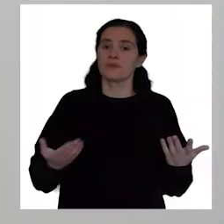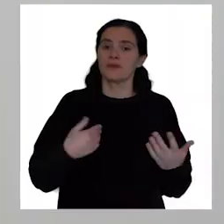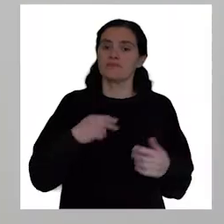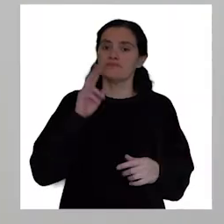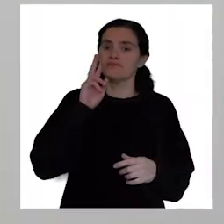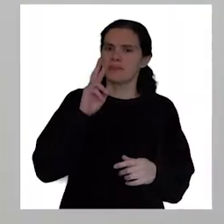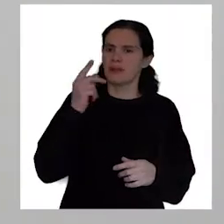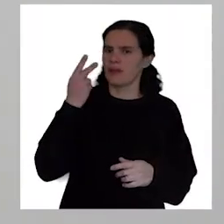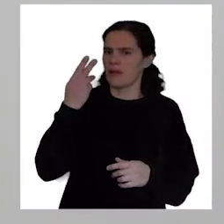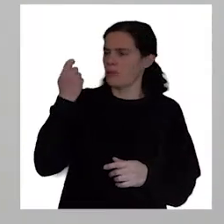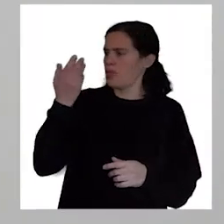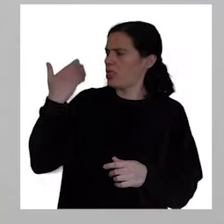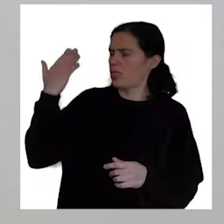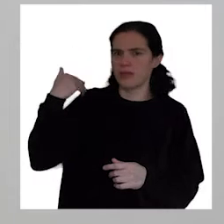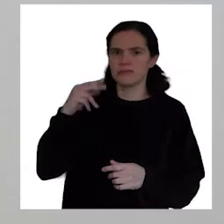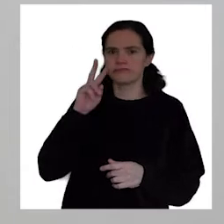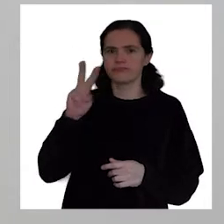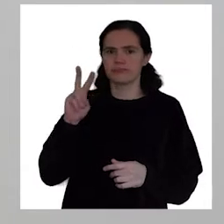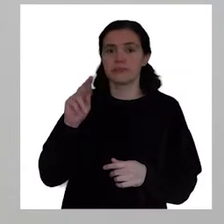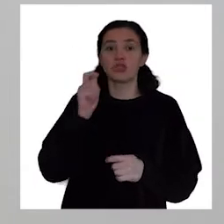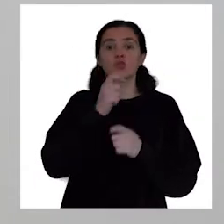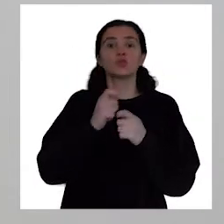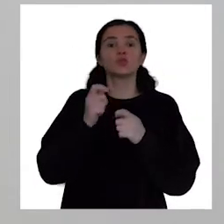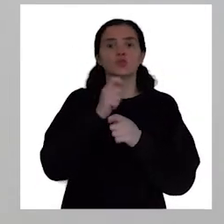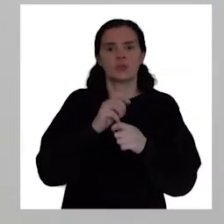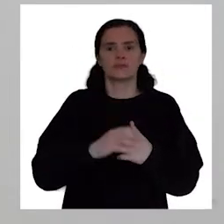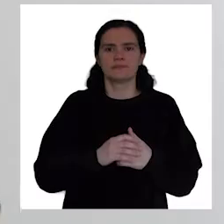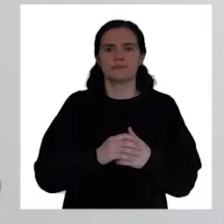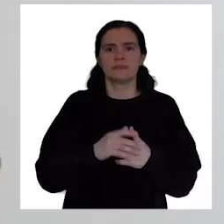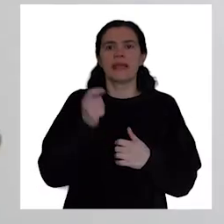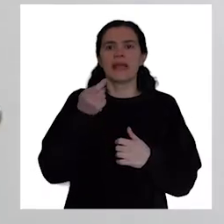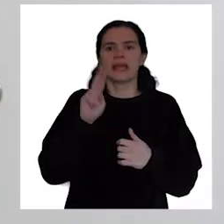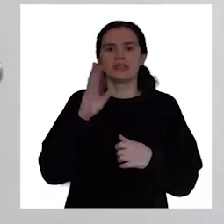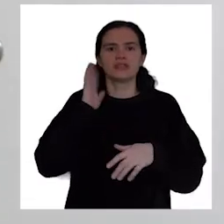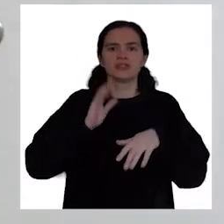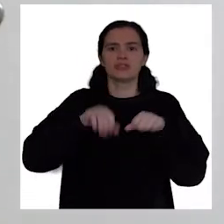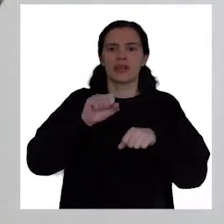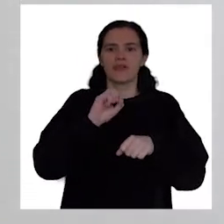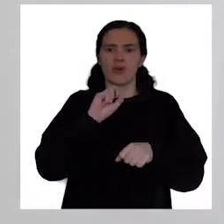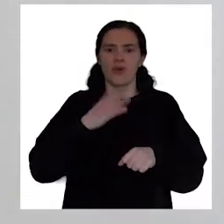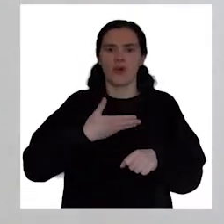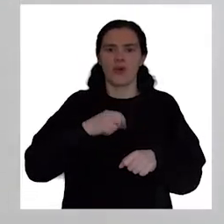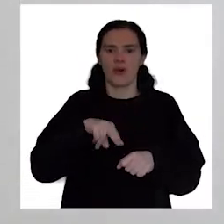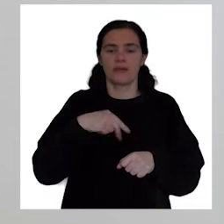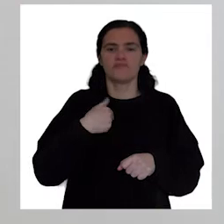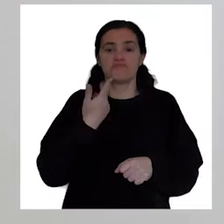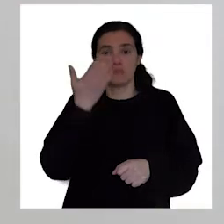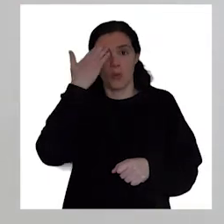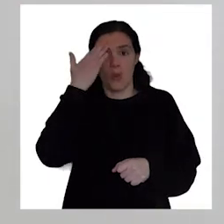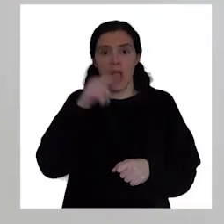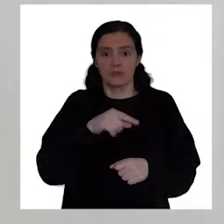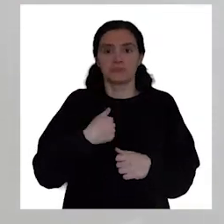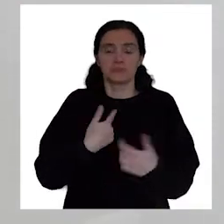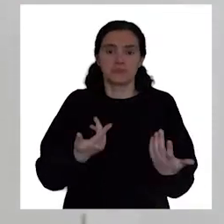So we were looking a few minutes ago at this sculpture, Ex-Slave Garden, which I very much